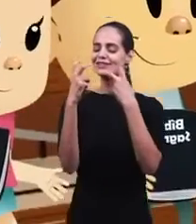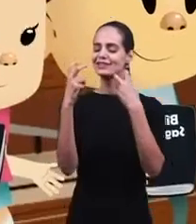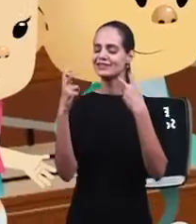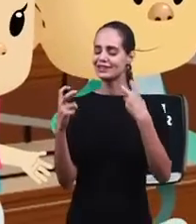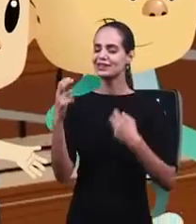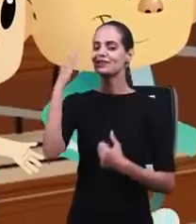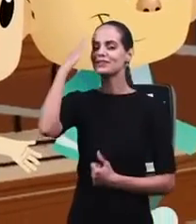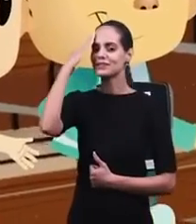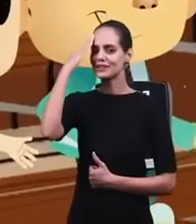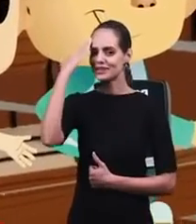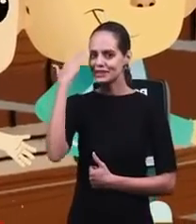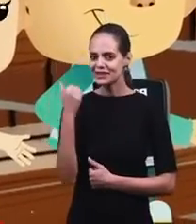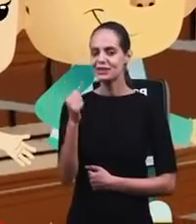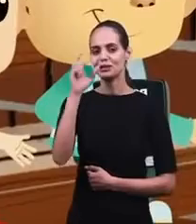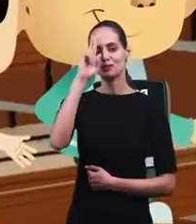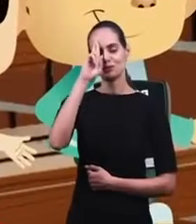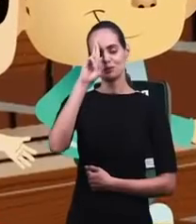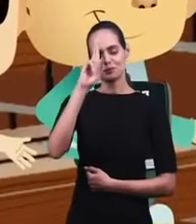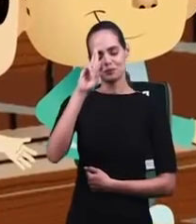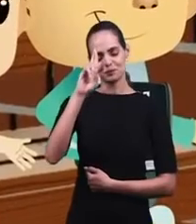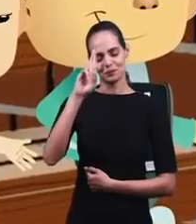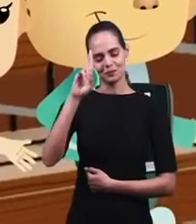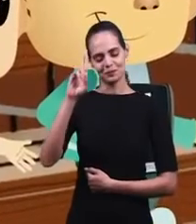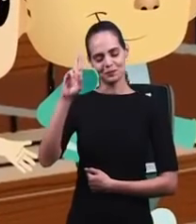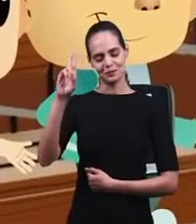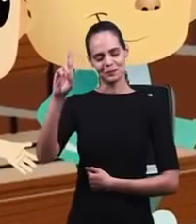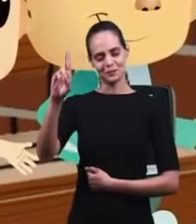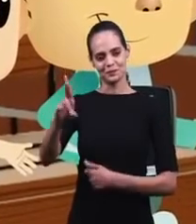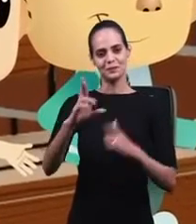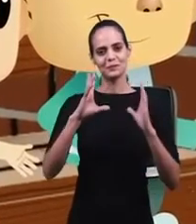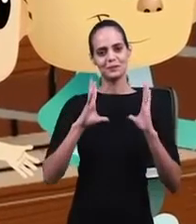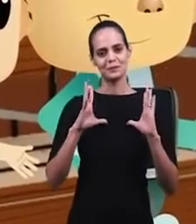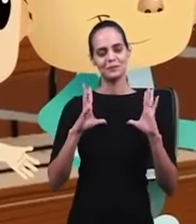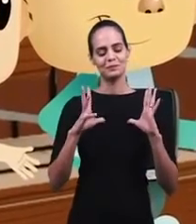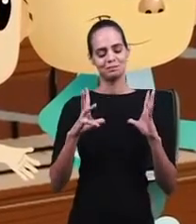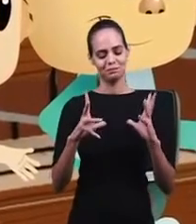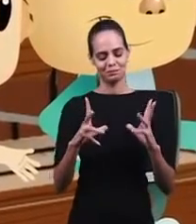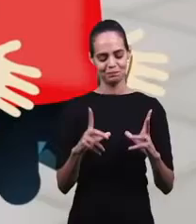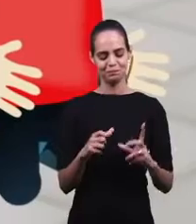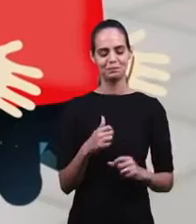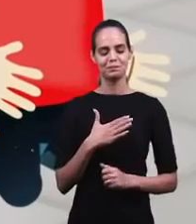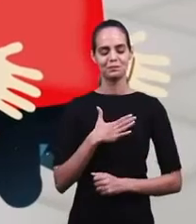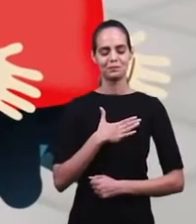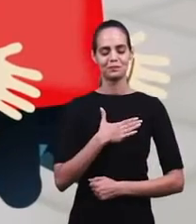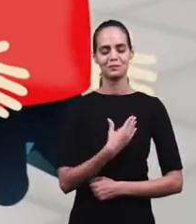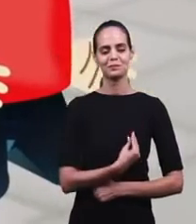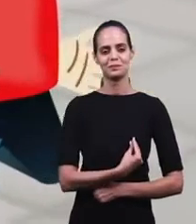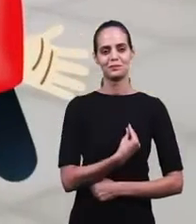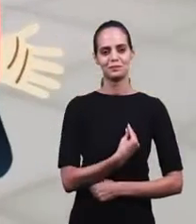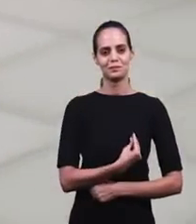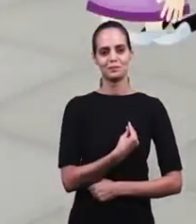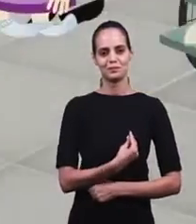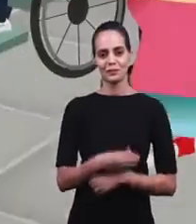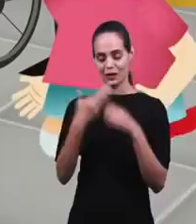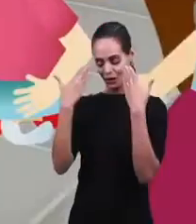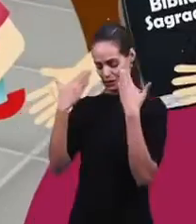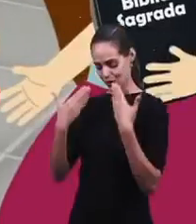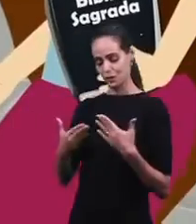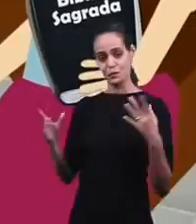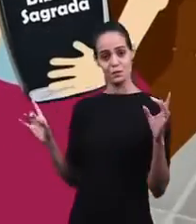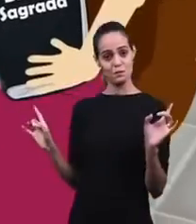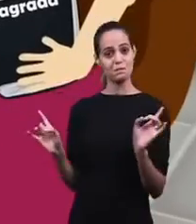clamar, e o Senhor vai me purificar, e